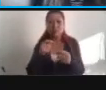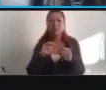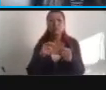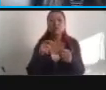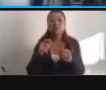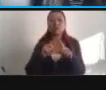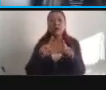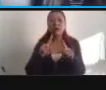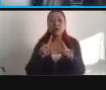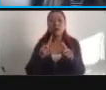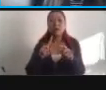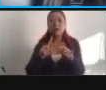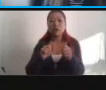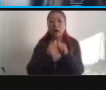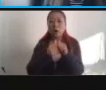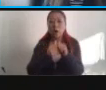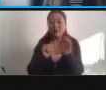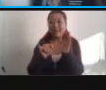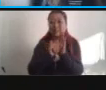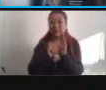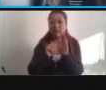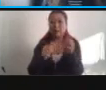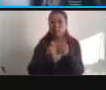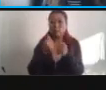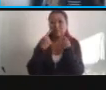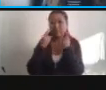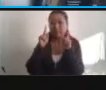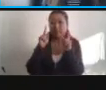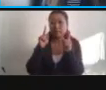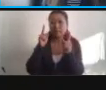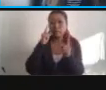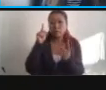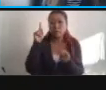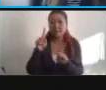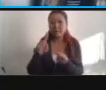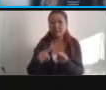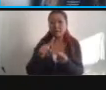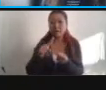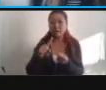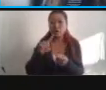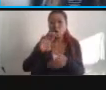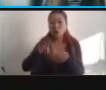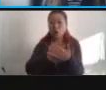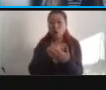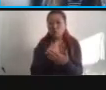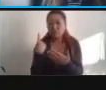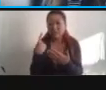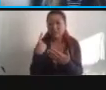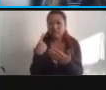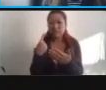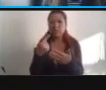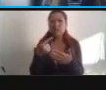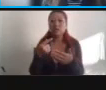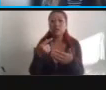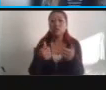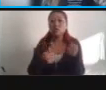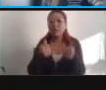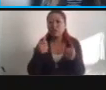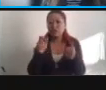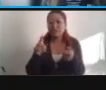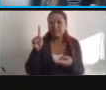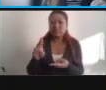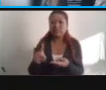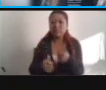to most effectively mitigate all of this risk? Or the most important parts of this risk? What knobs do we turn